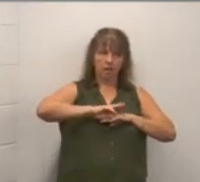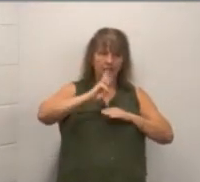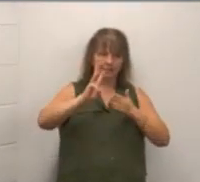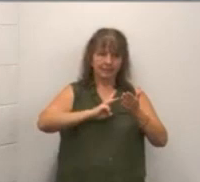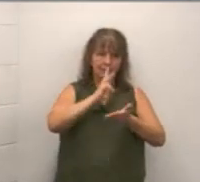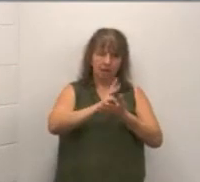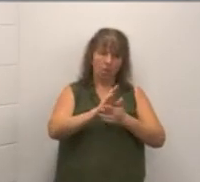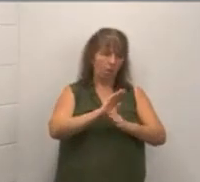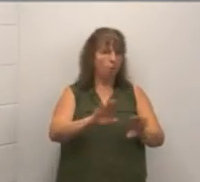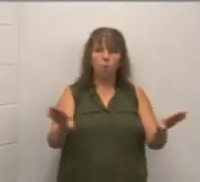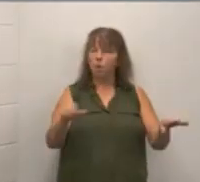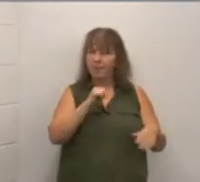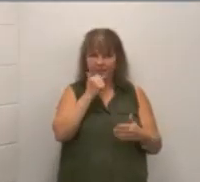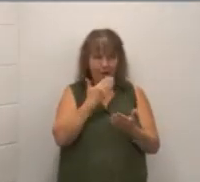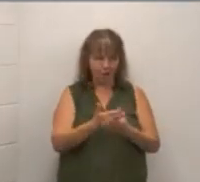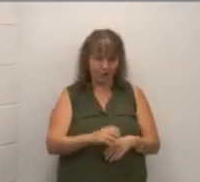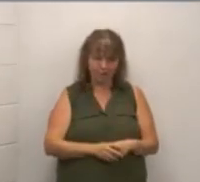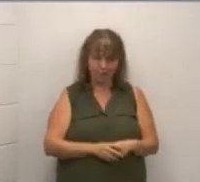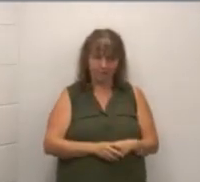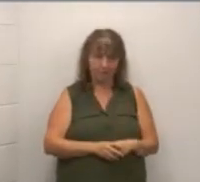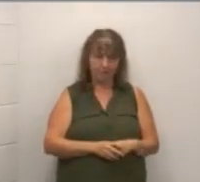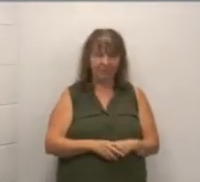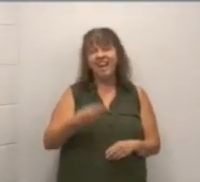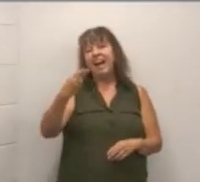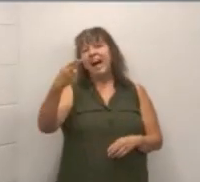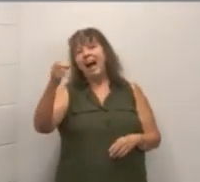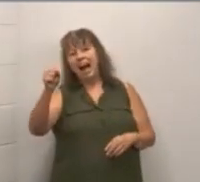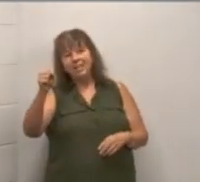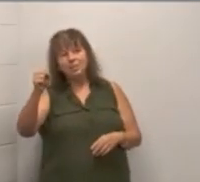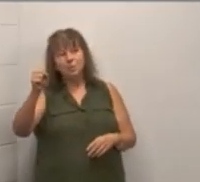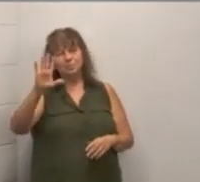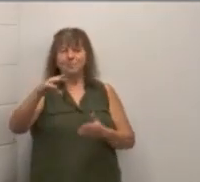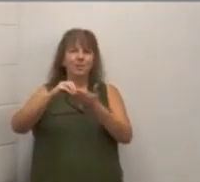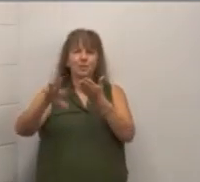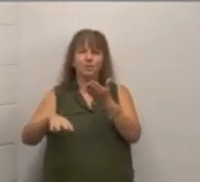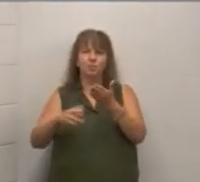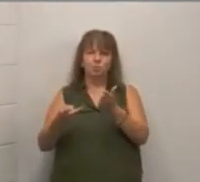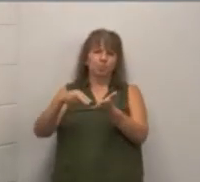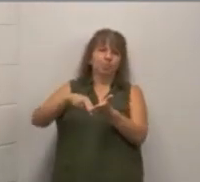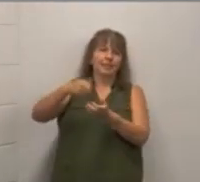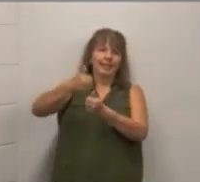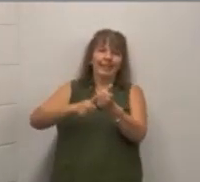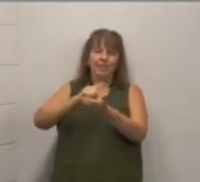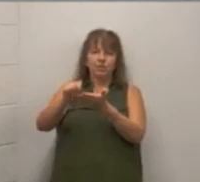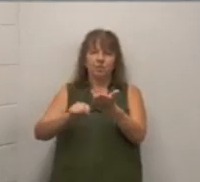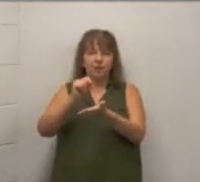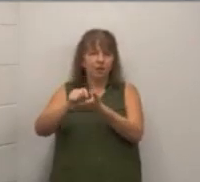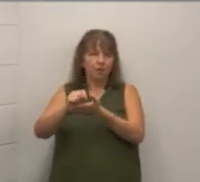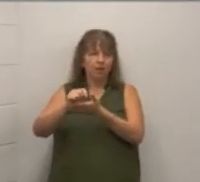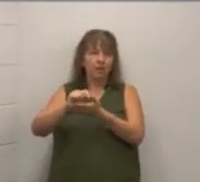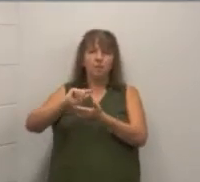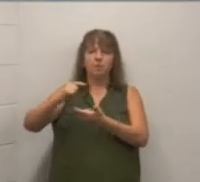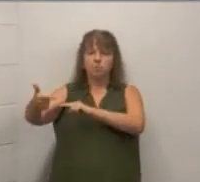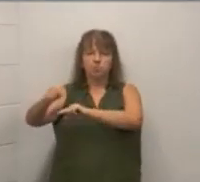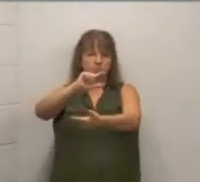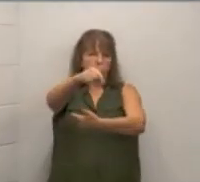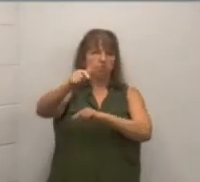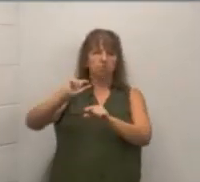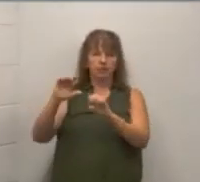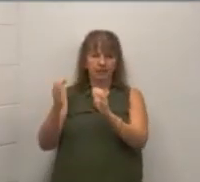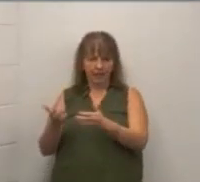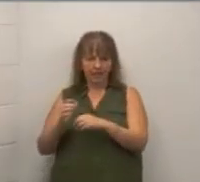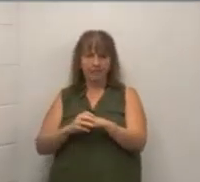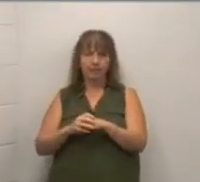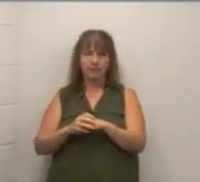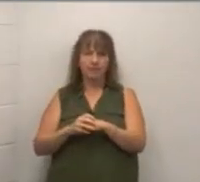the secondary level, at the high school level, students will be getting up every period and they'll be changing classes.